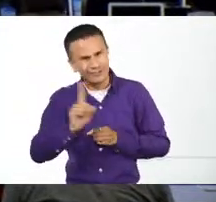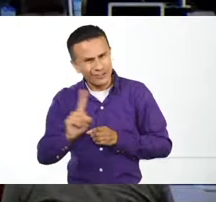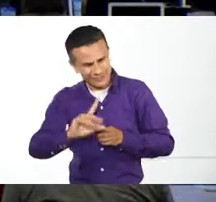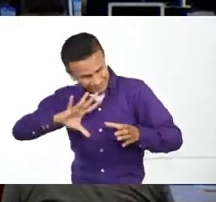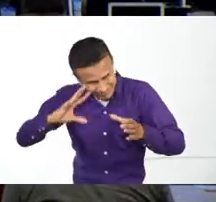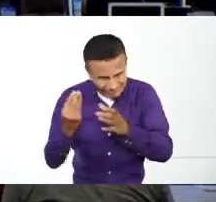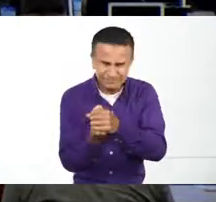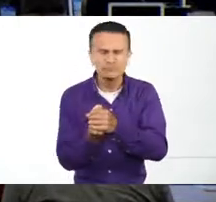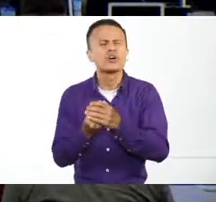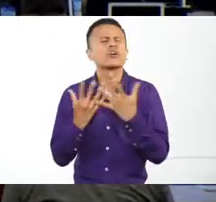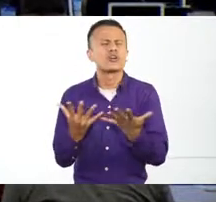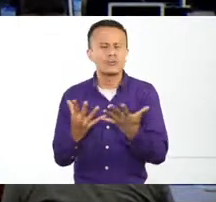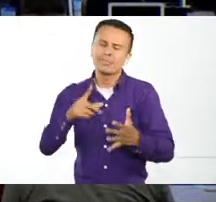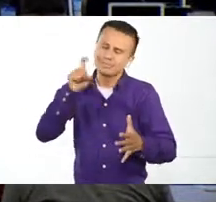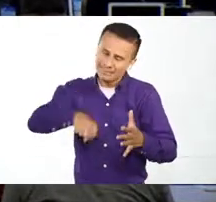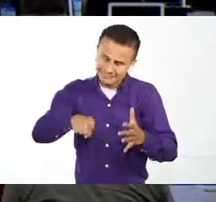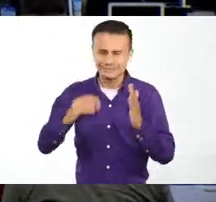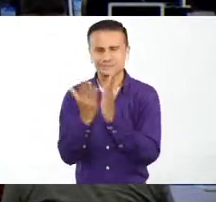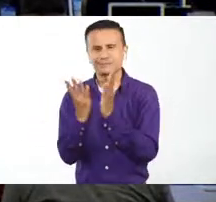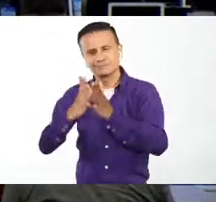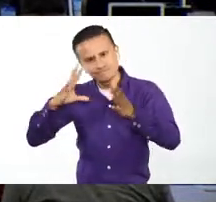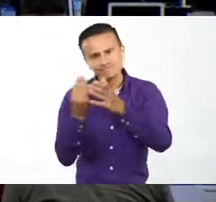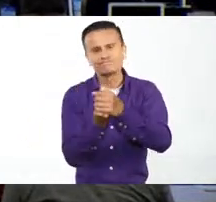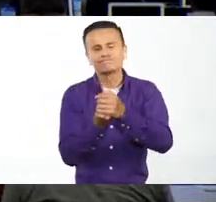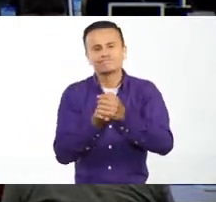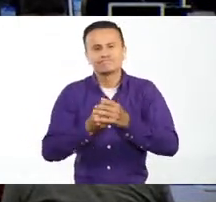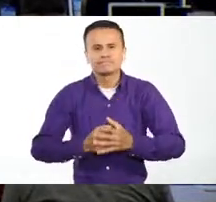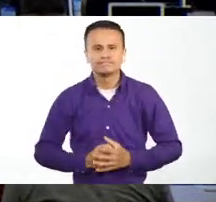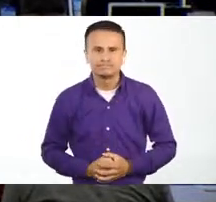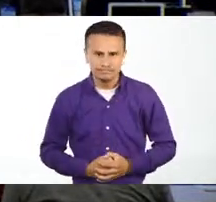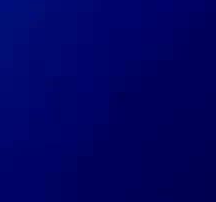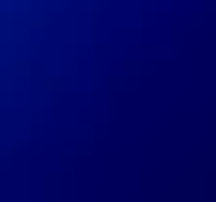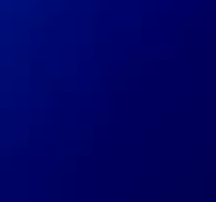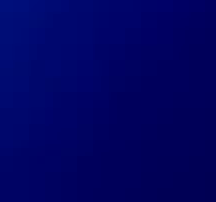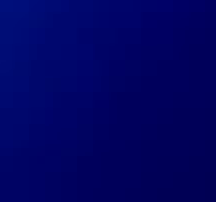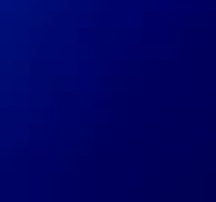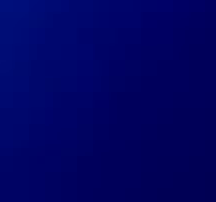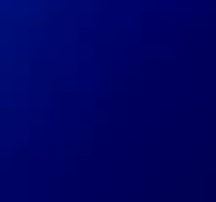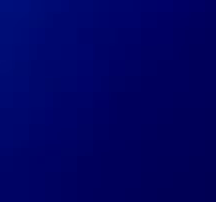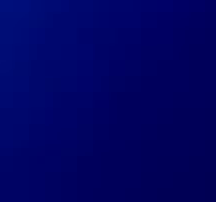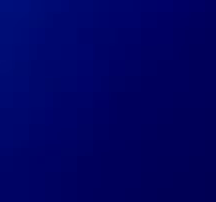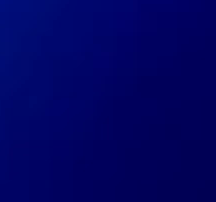exclusion. This can only be achieved by inclusive education.